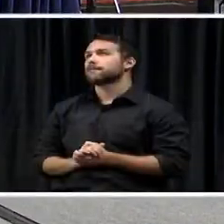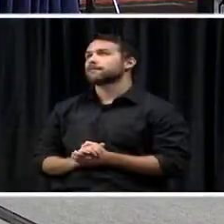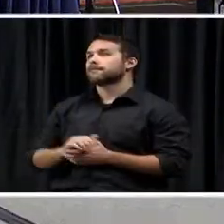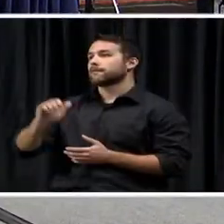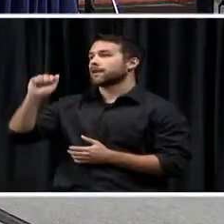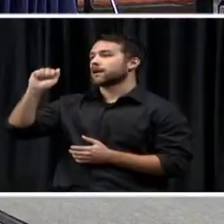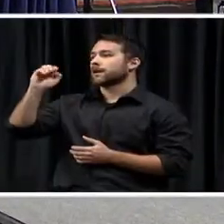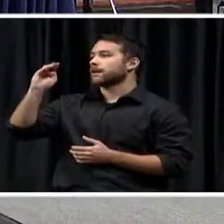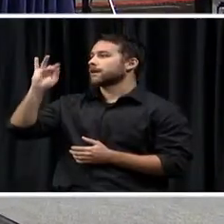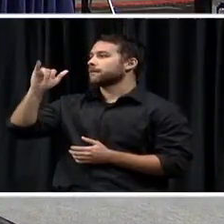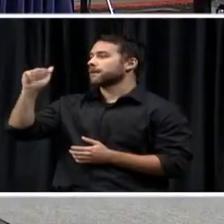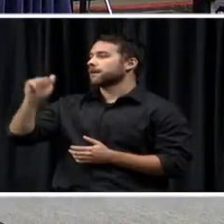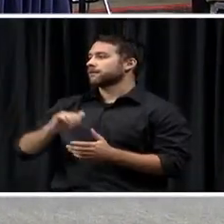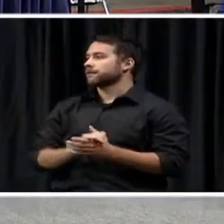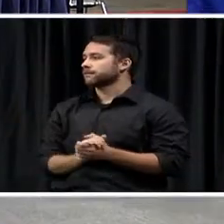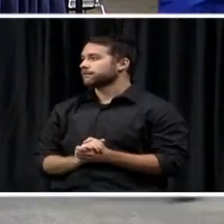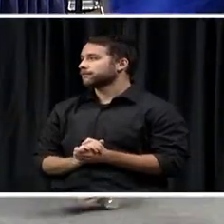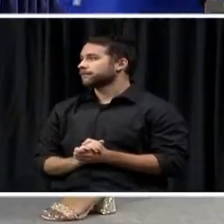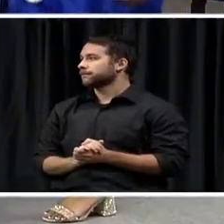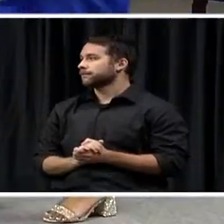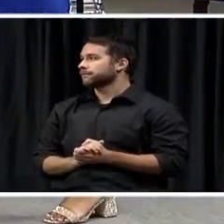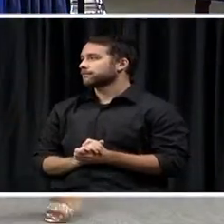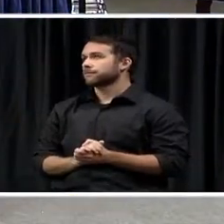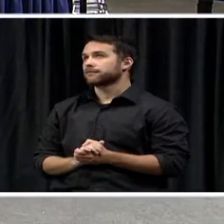Amaya Shanice Young.